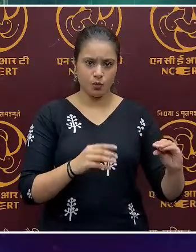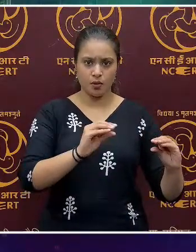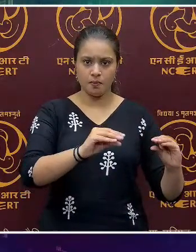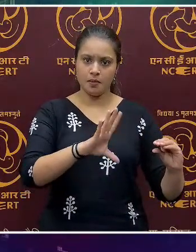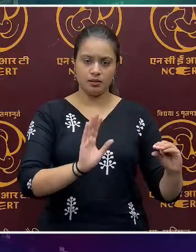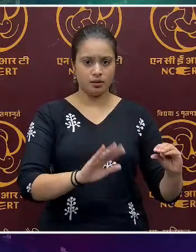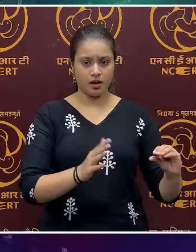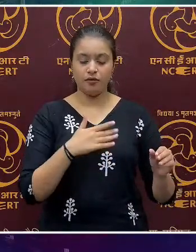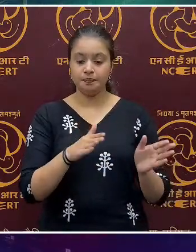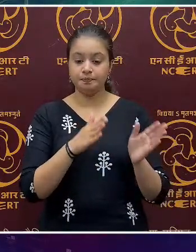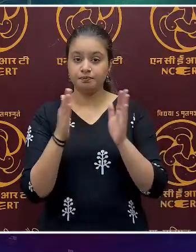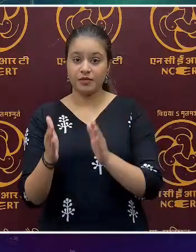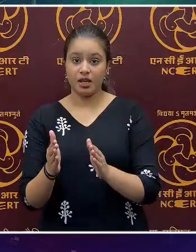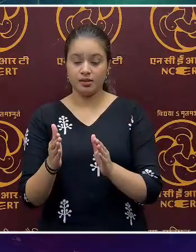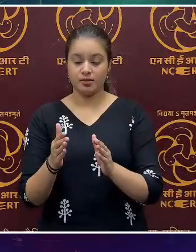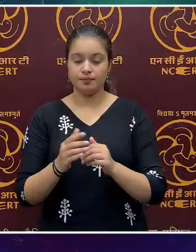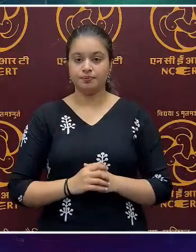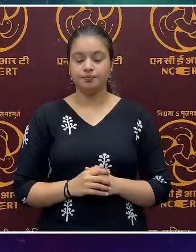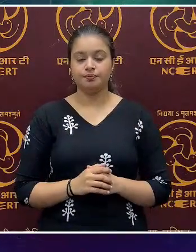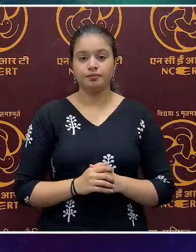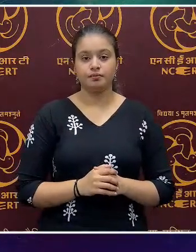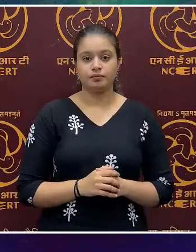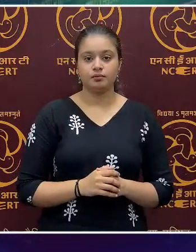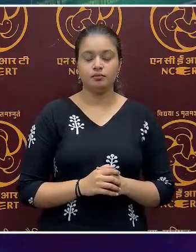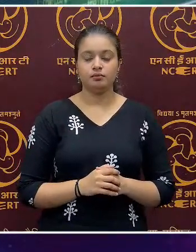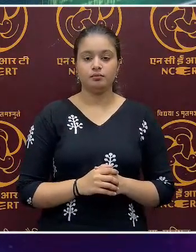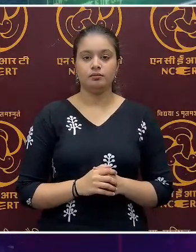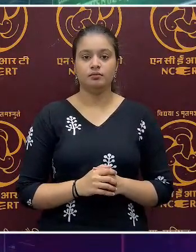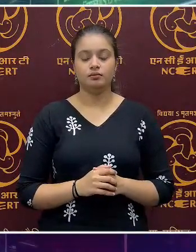that, the next pass it will go.